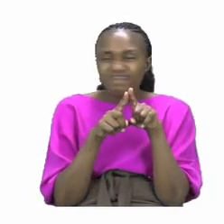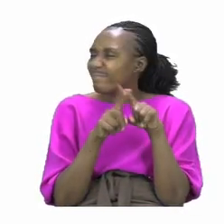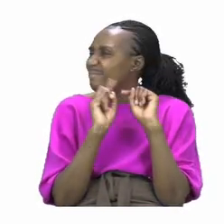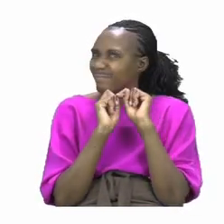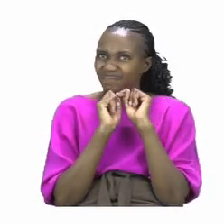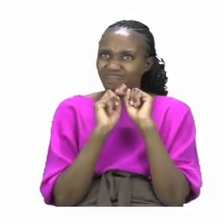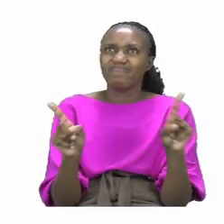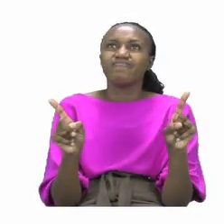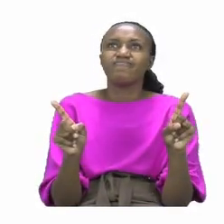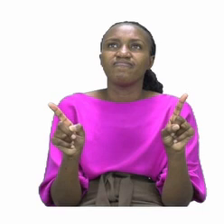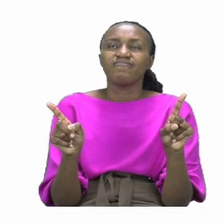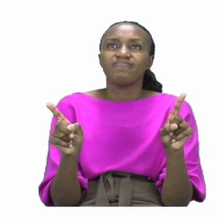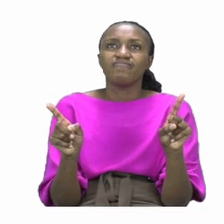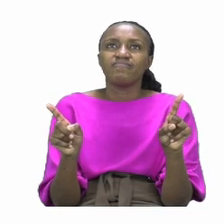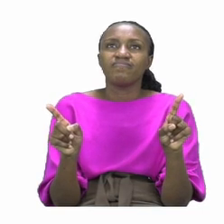Rose.